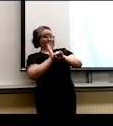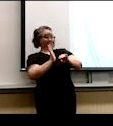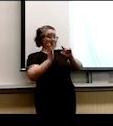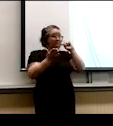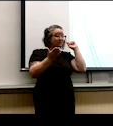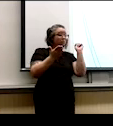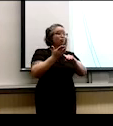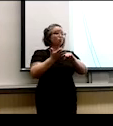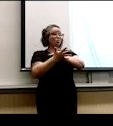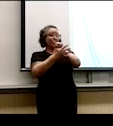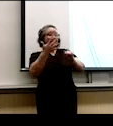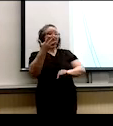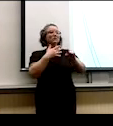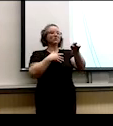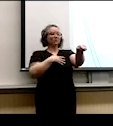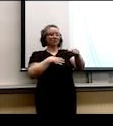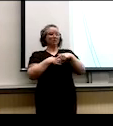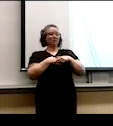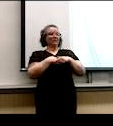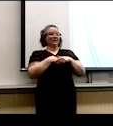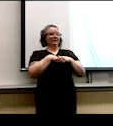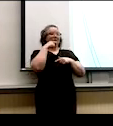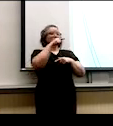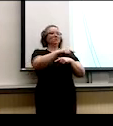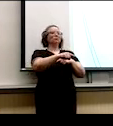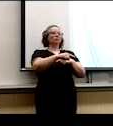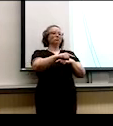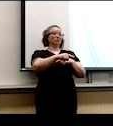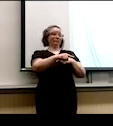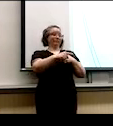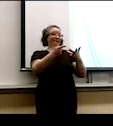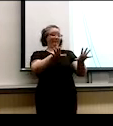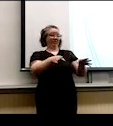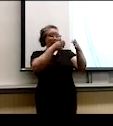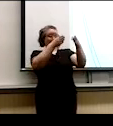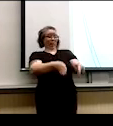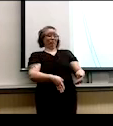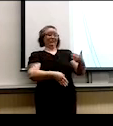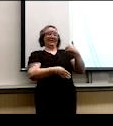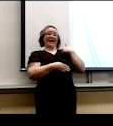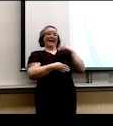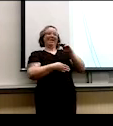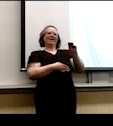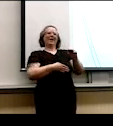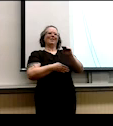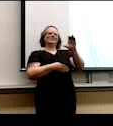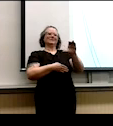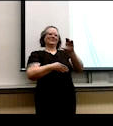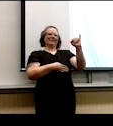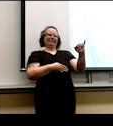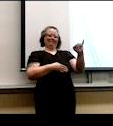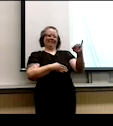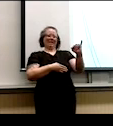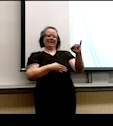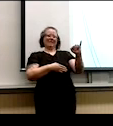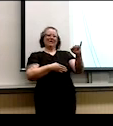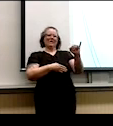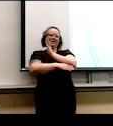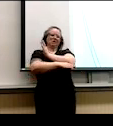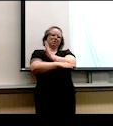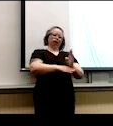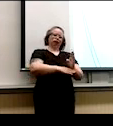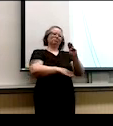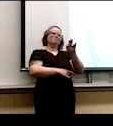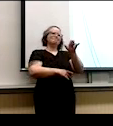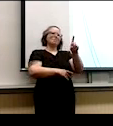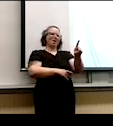depressive symptoms and anxiety can happen in mild cognitive impairment. There's other neurotransmitters other than acetylcholine, which is and